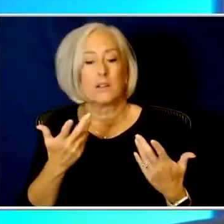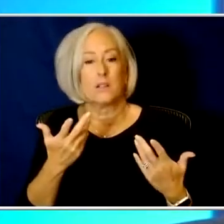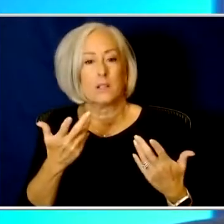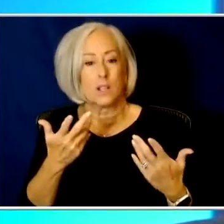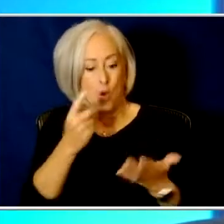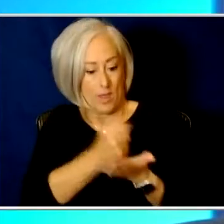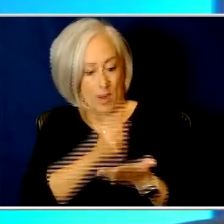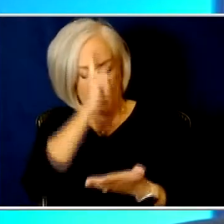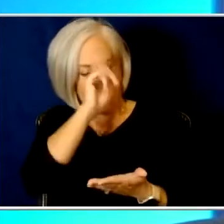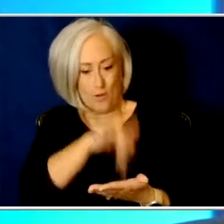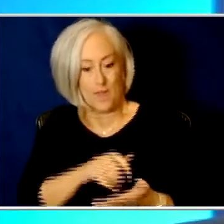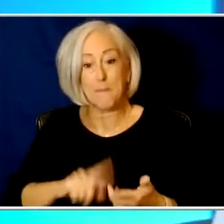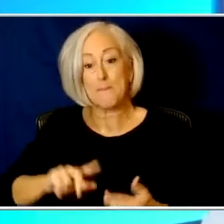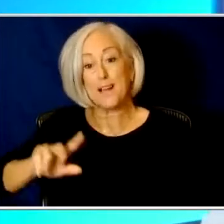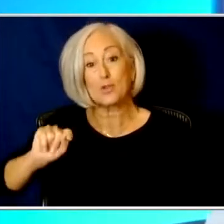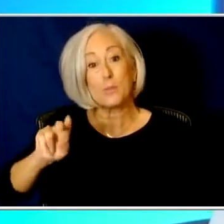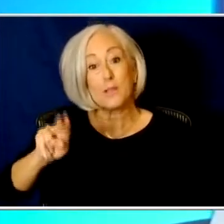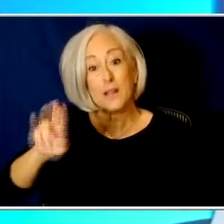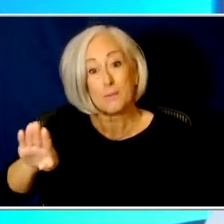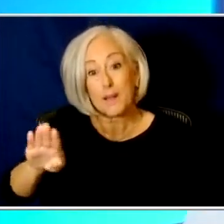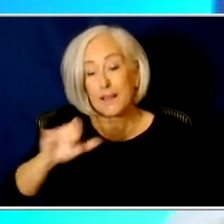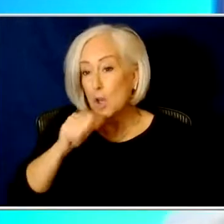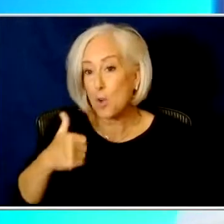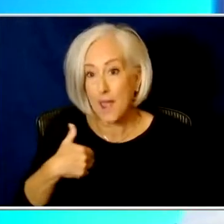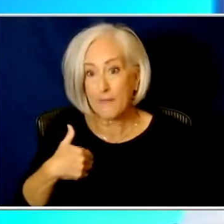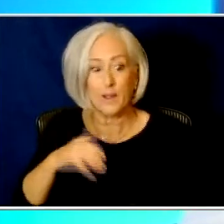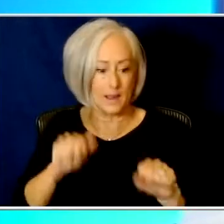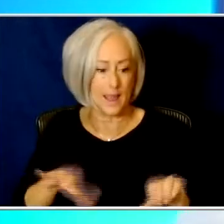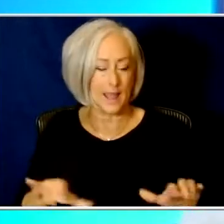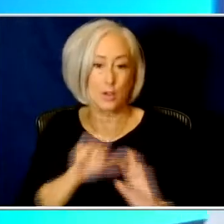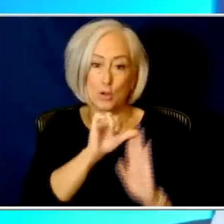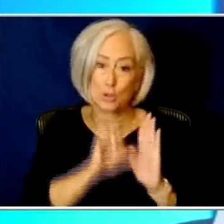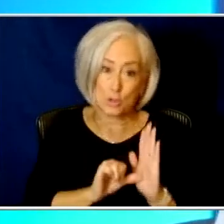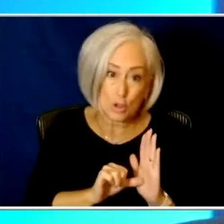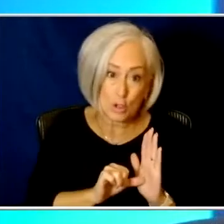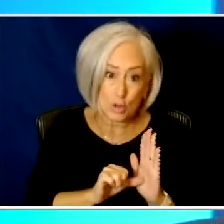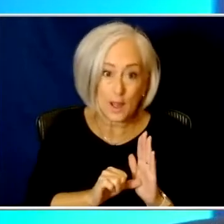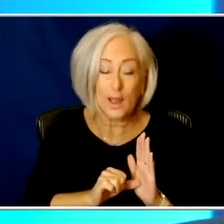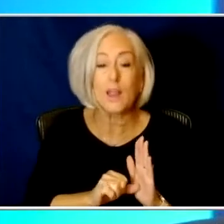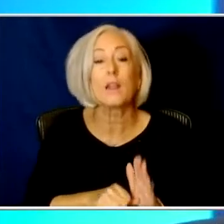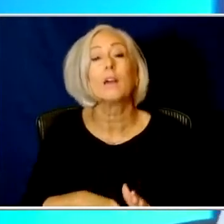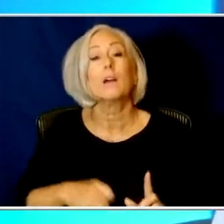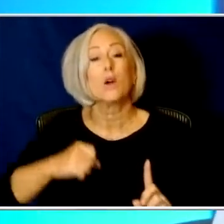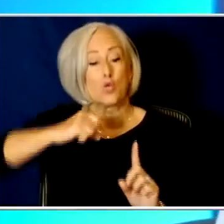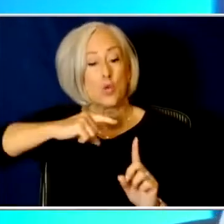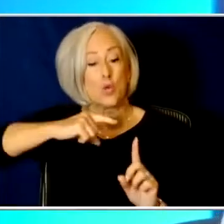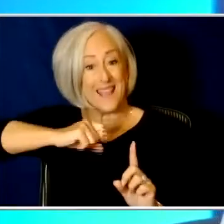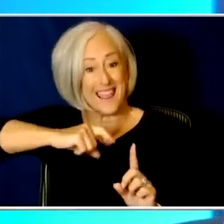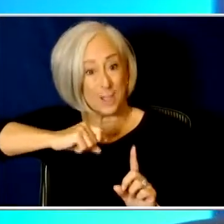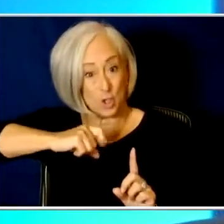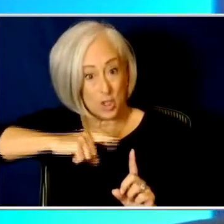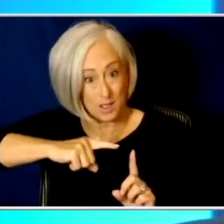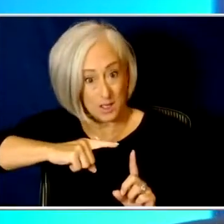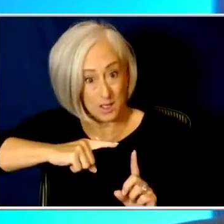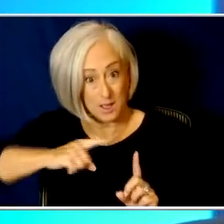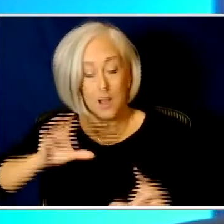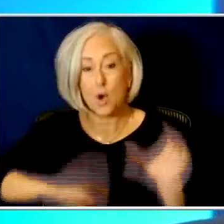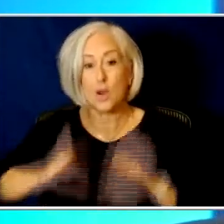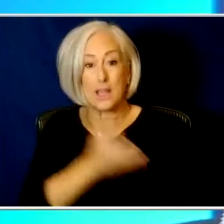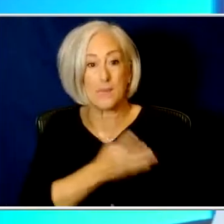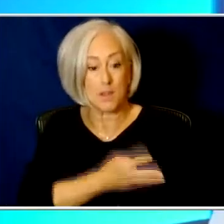patients are usually treated with surgery, radiation, and chemotherapy. So there are lots of side effects associated with breast cancer, and